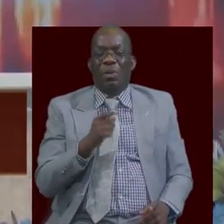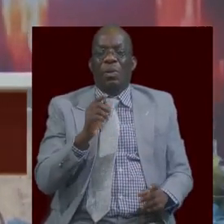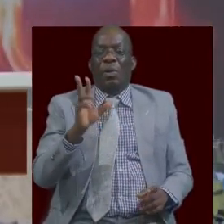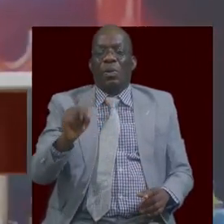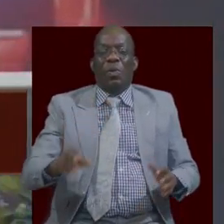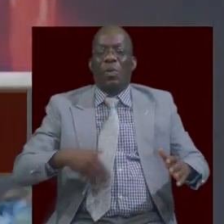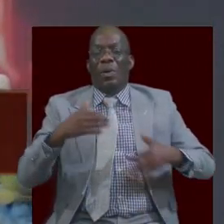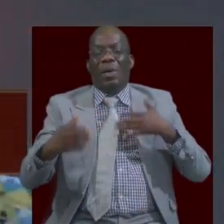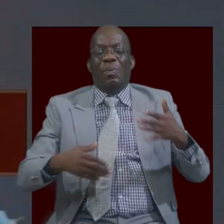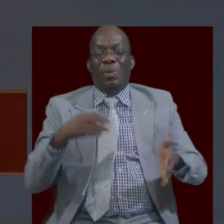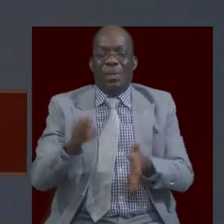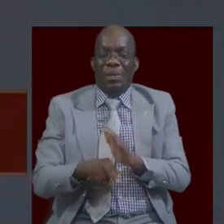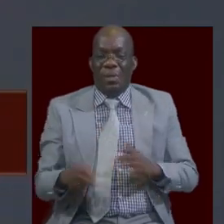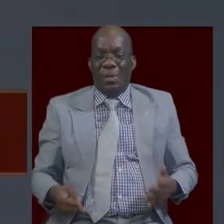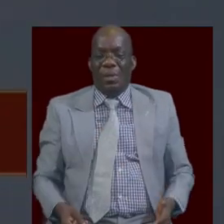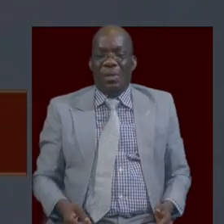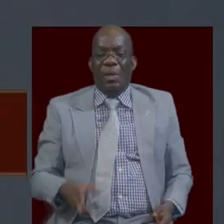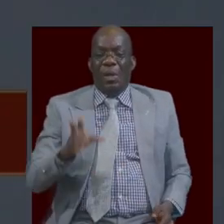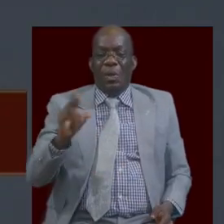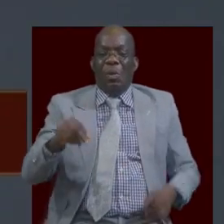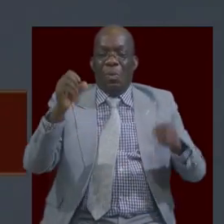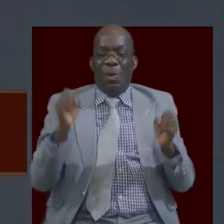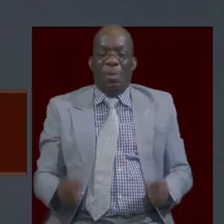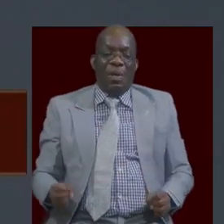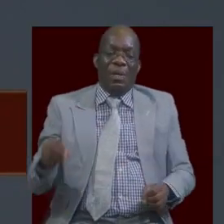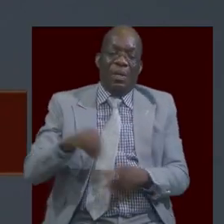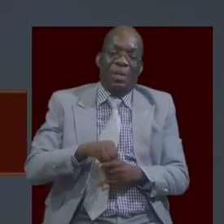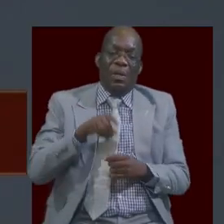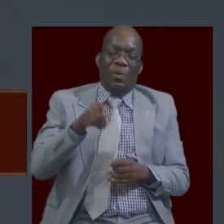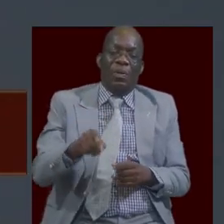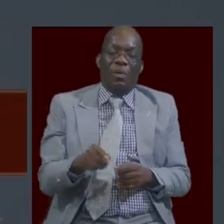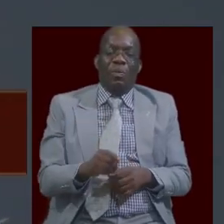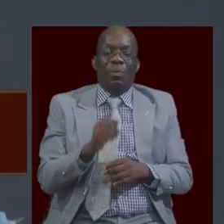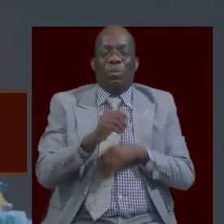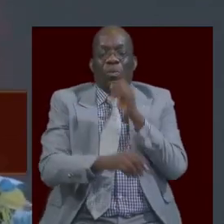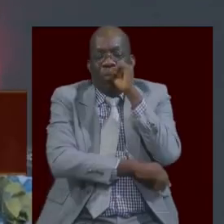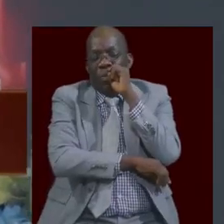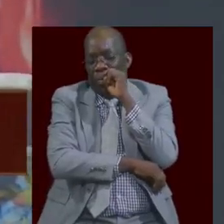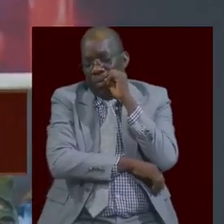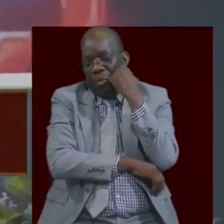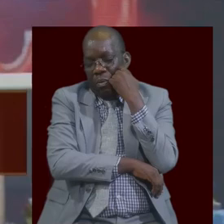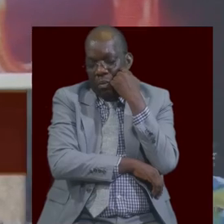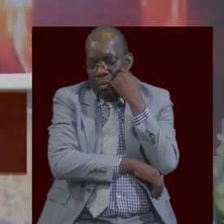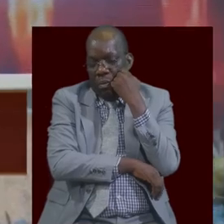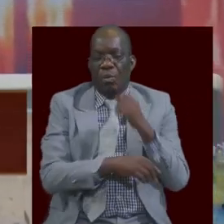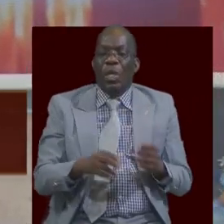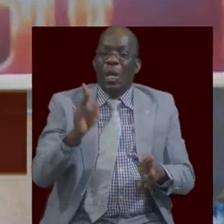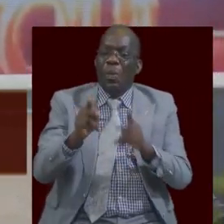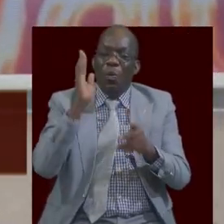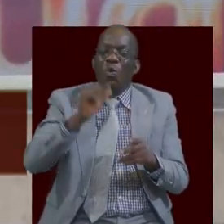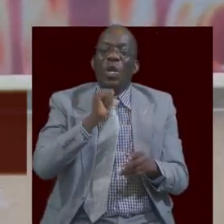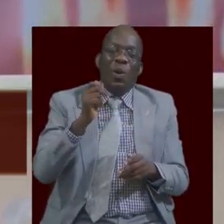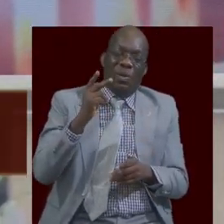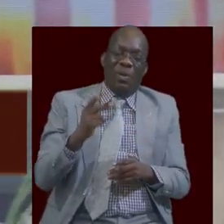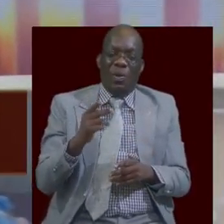excitement, no power within, passive, You know, people will not track on with you. Everybody